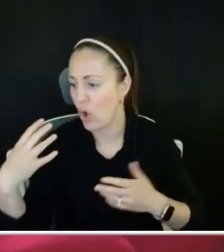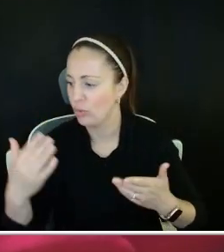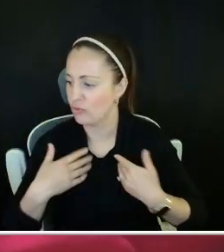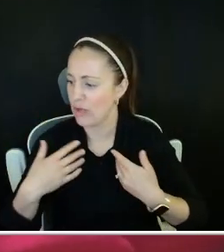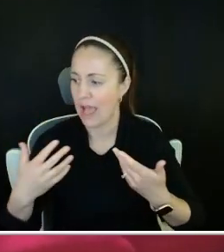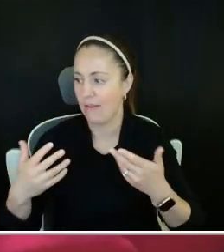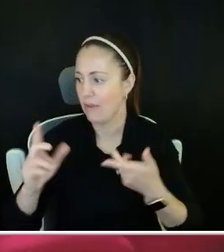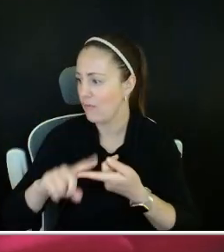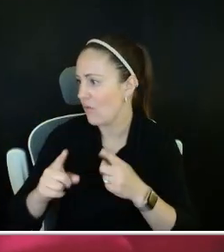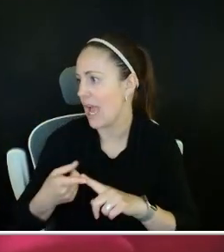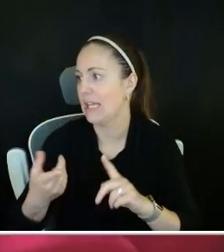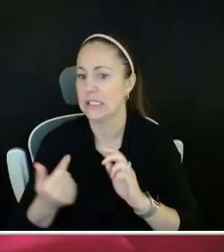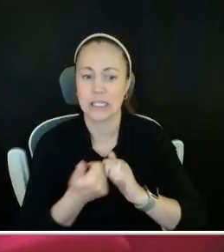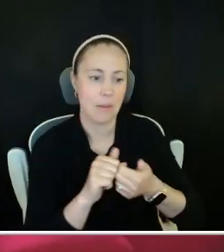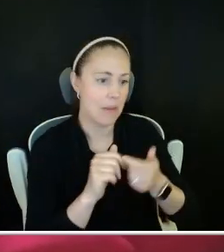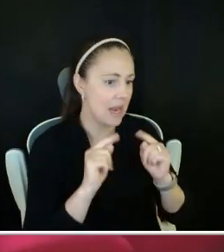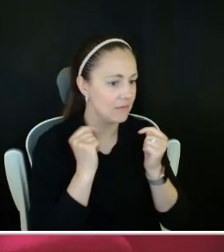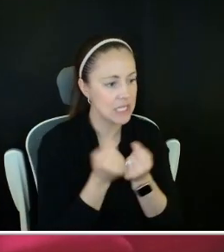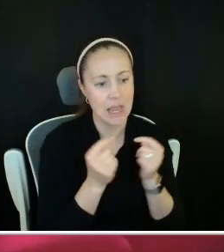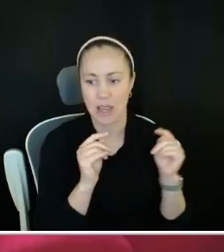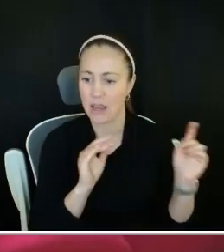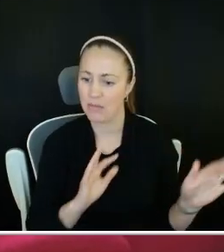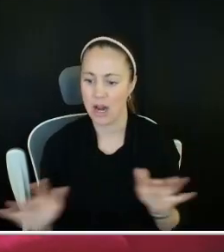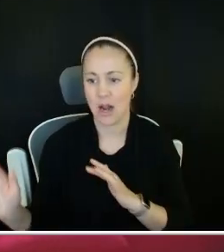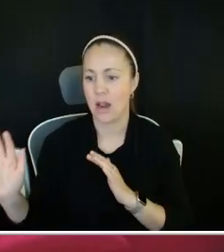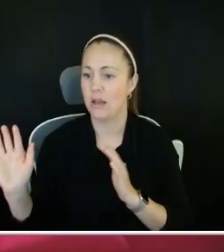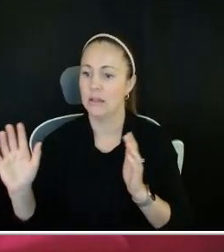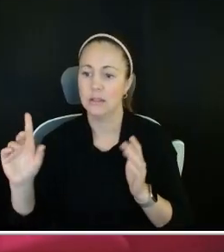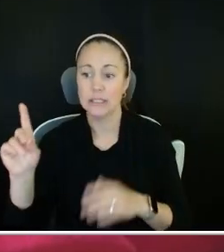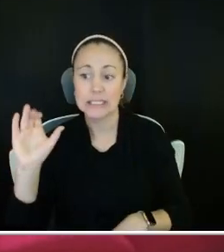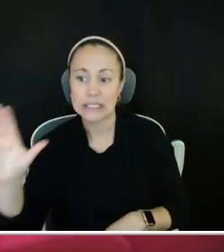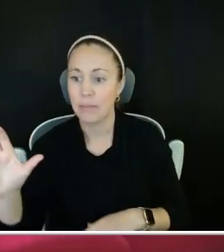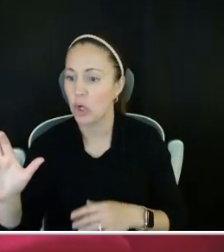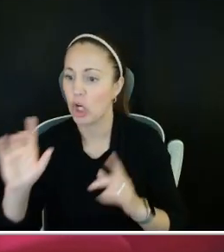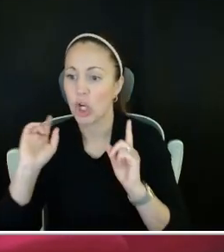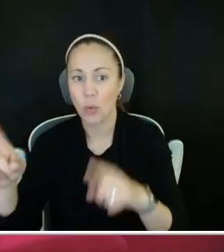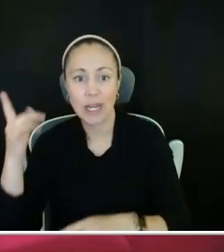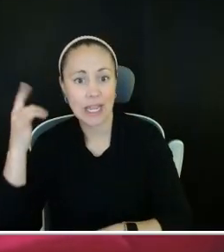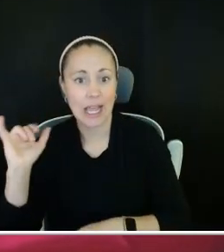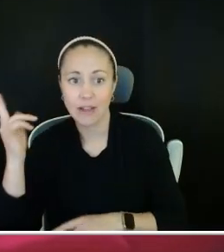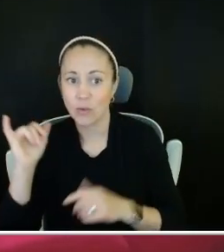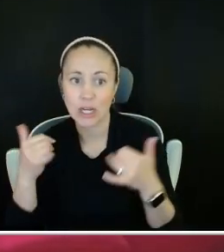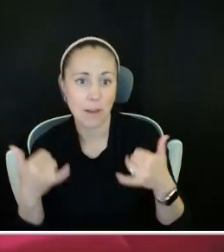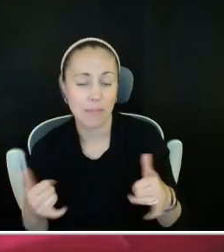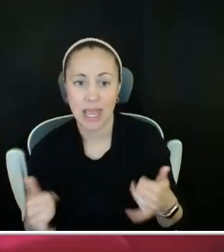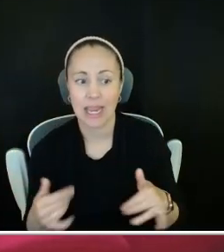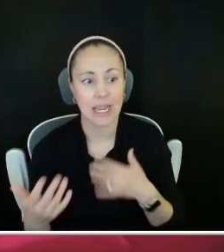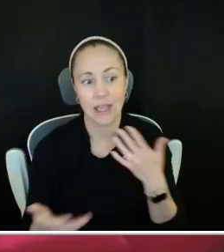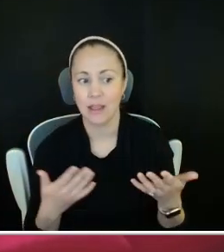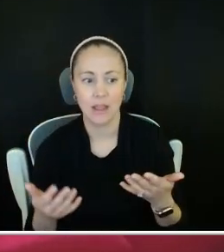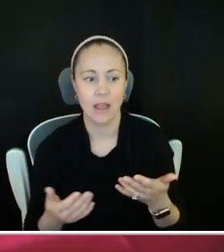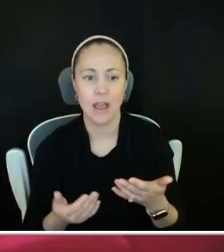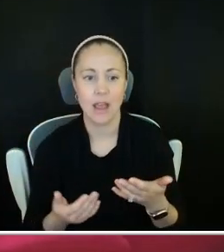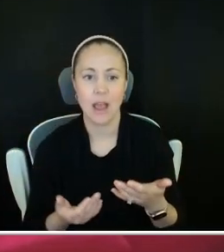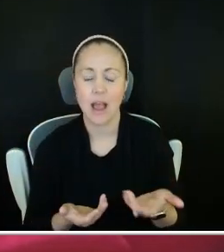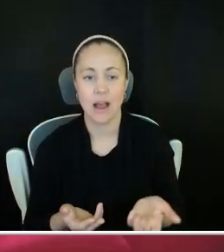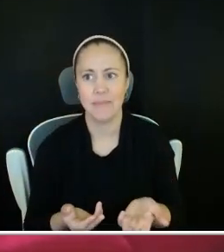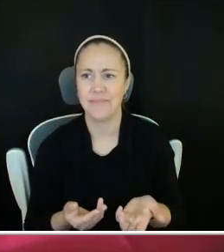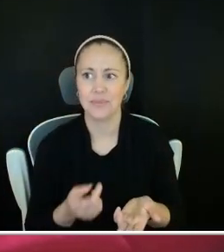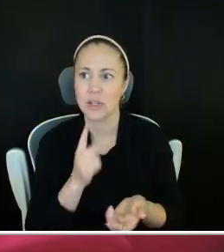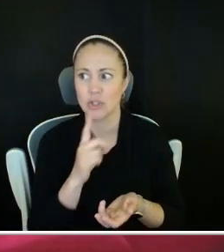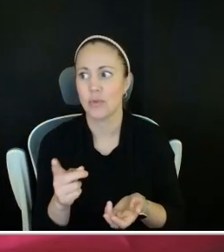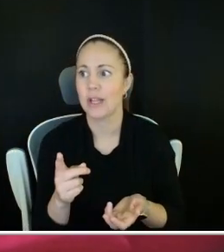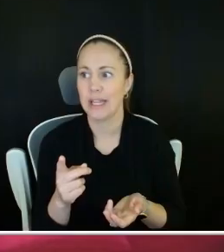competitive team that's, in December going to California and playing. So it is less and